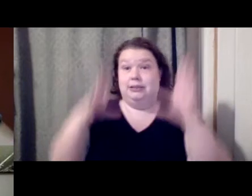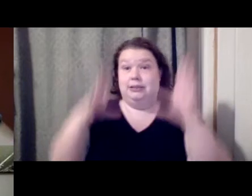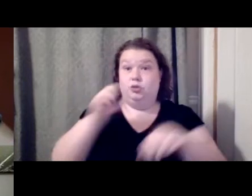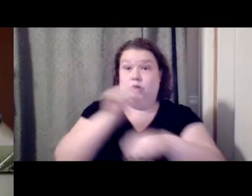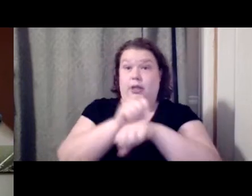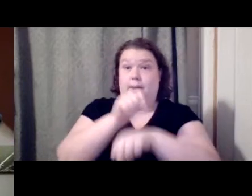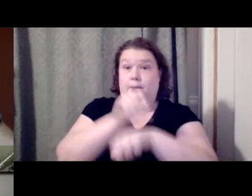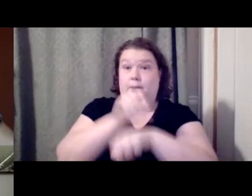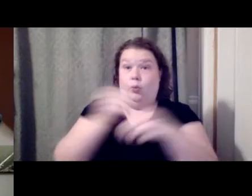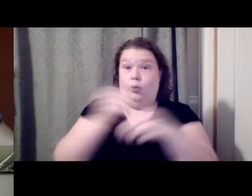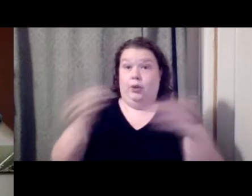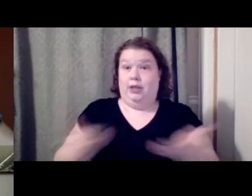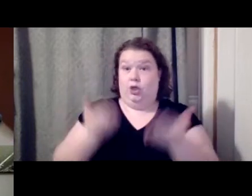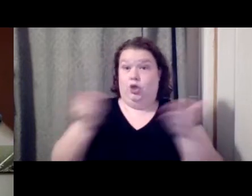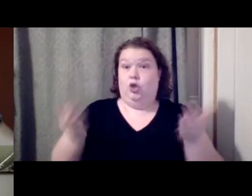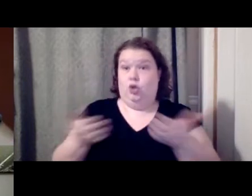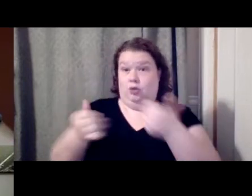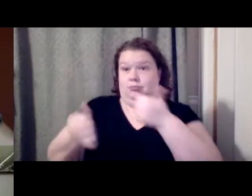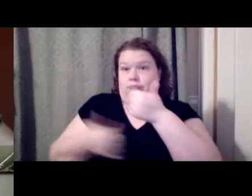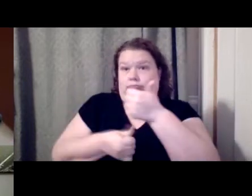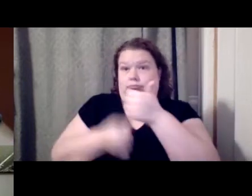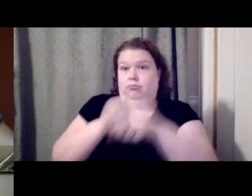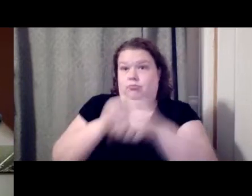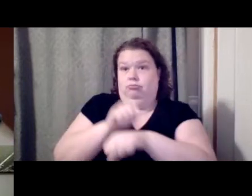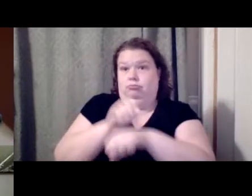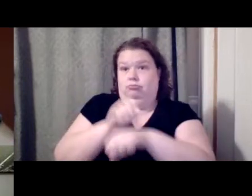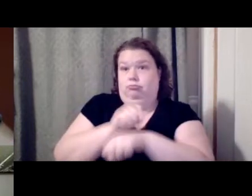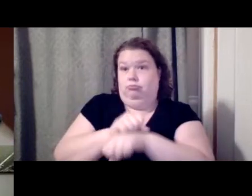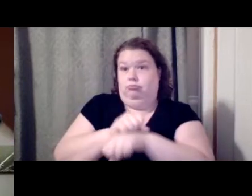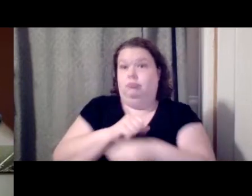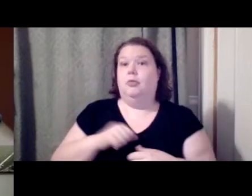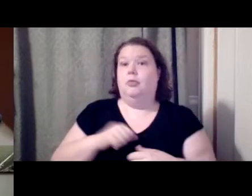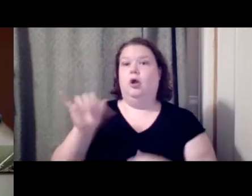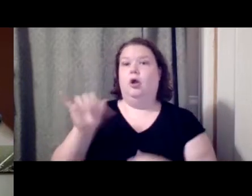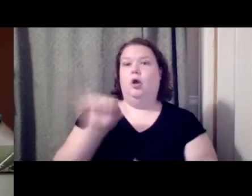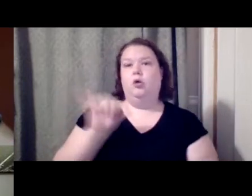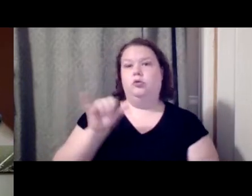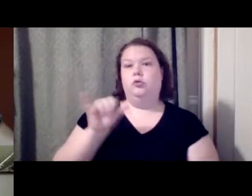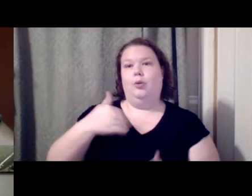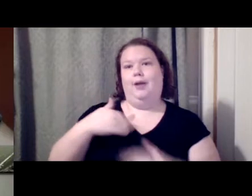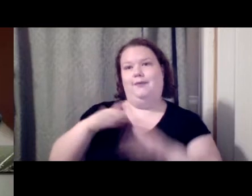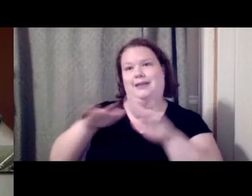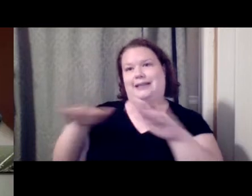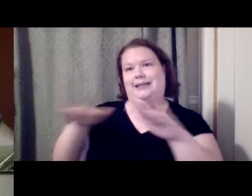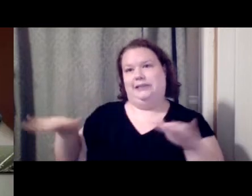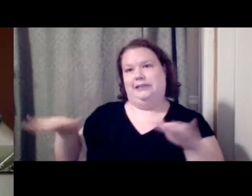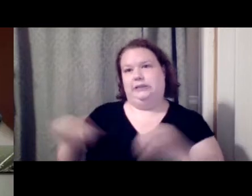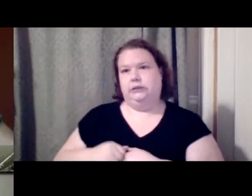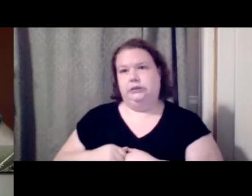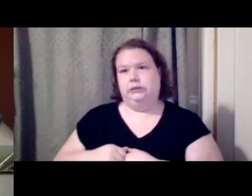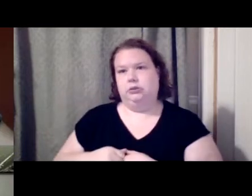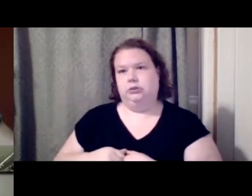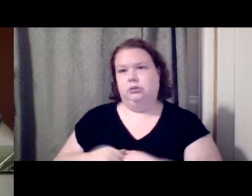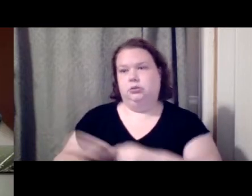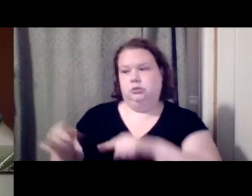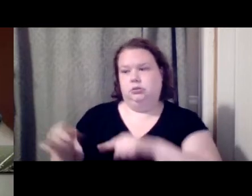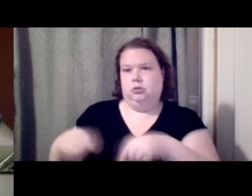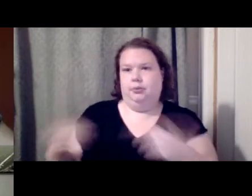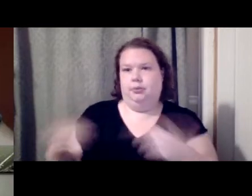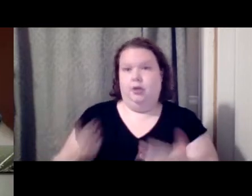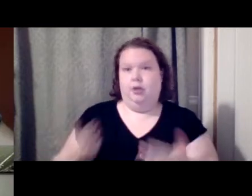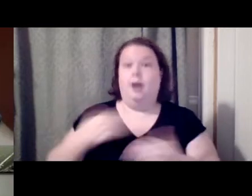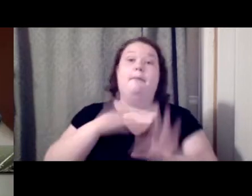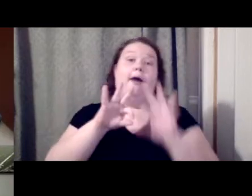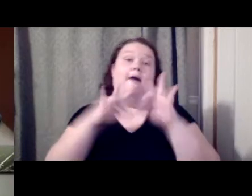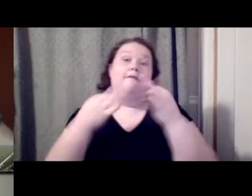a parent of the district. And so I know that while my family resides in Houston,